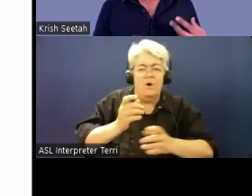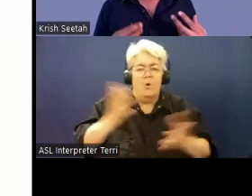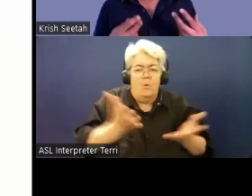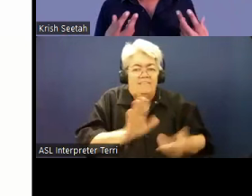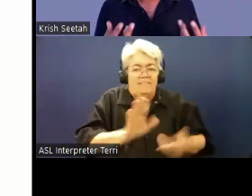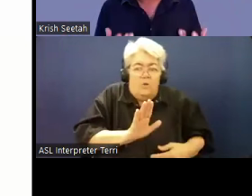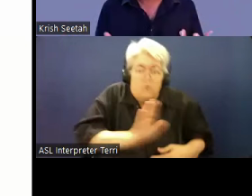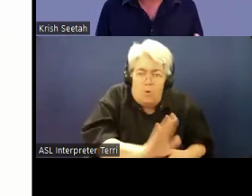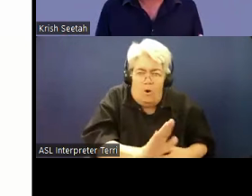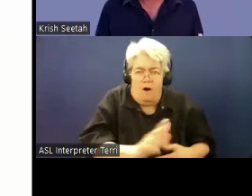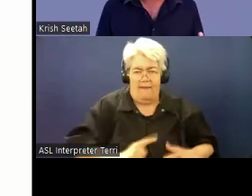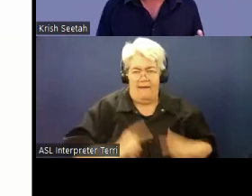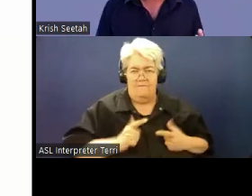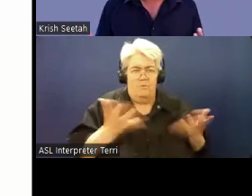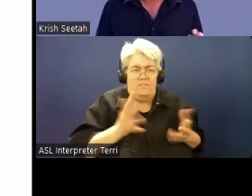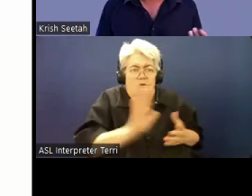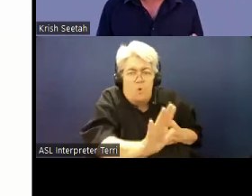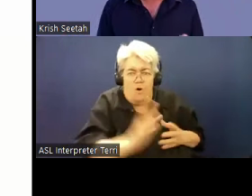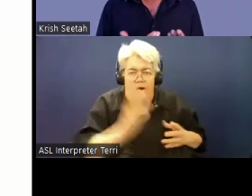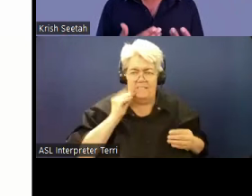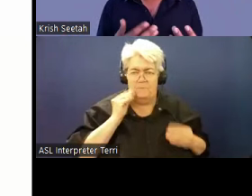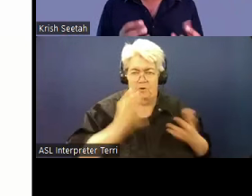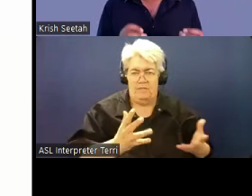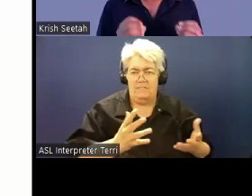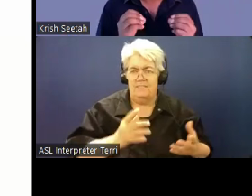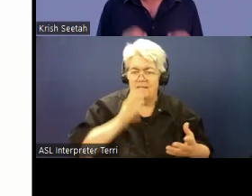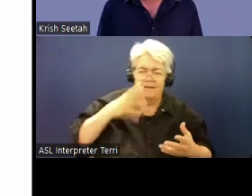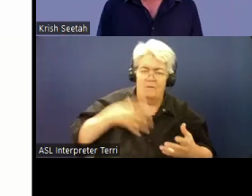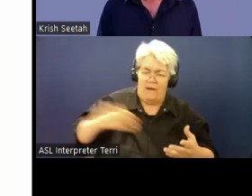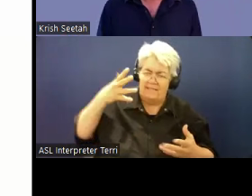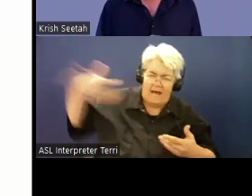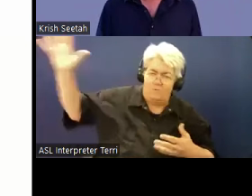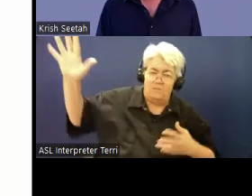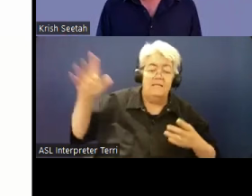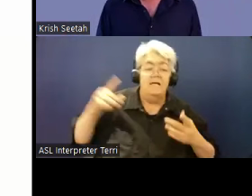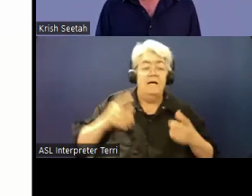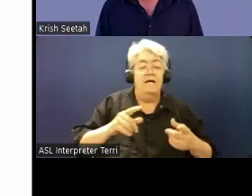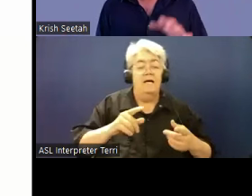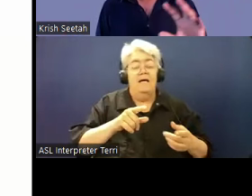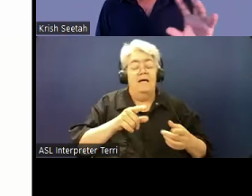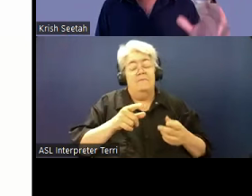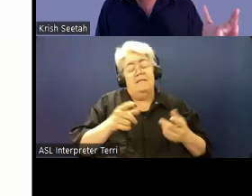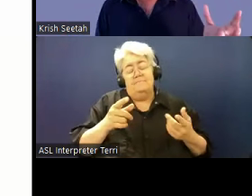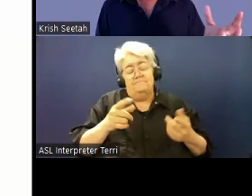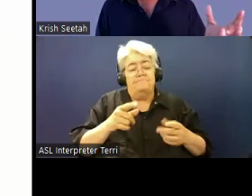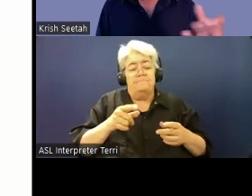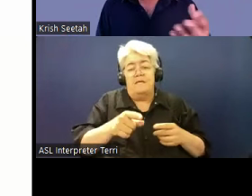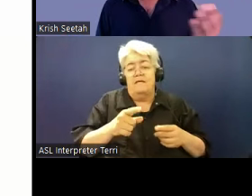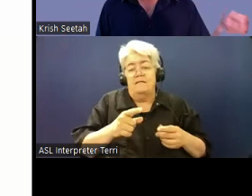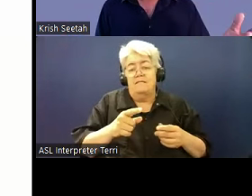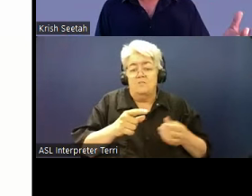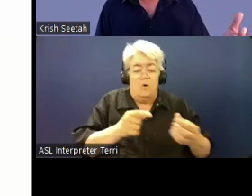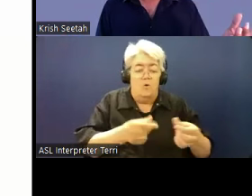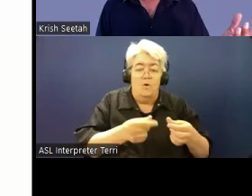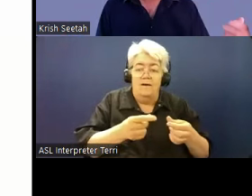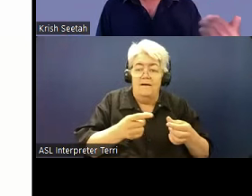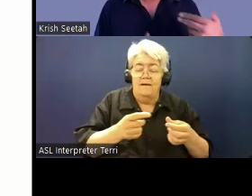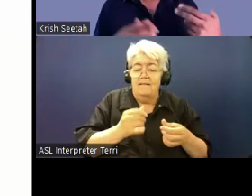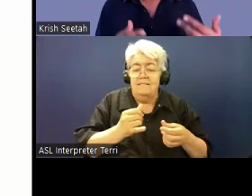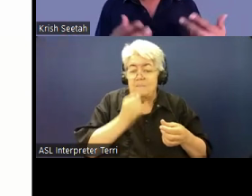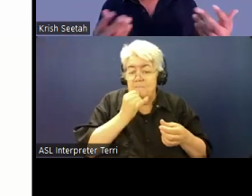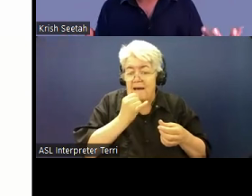What was our, what was this, in general, there's been relatively little scientific analysis, residue analysis of tobacco